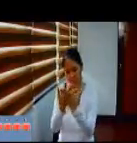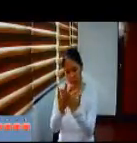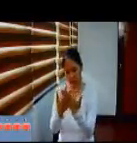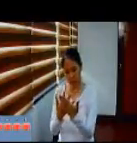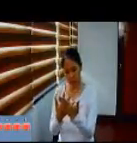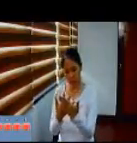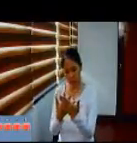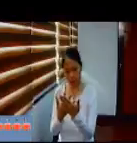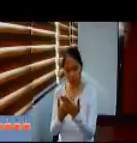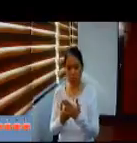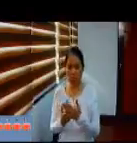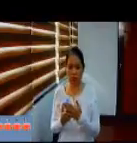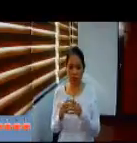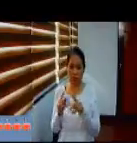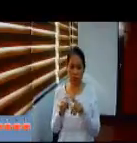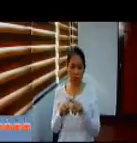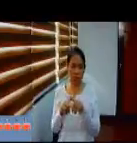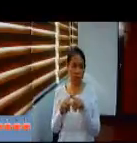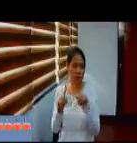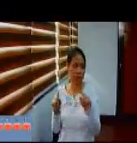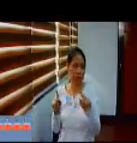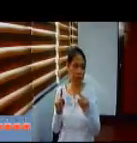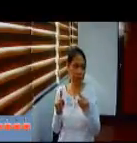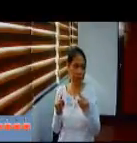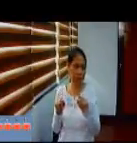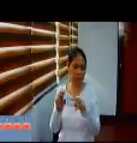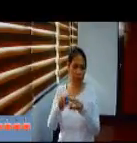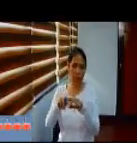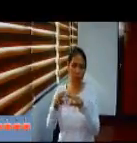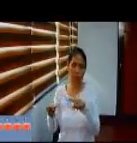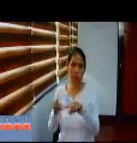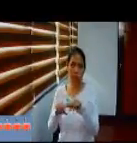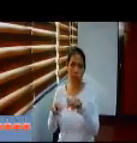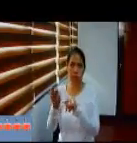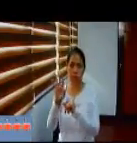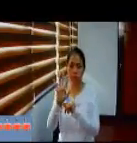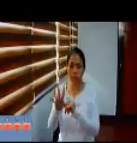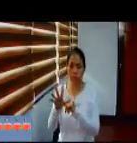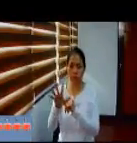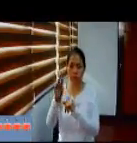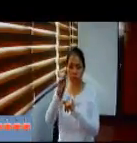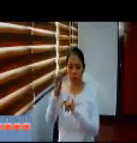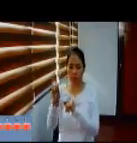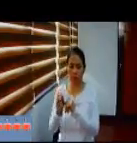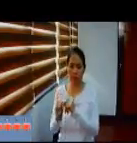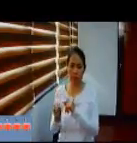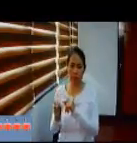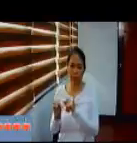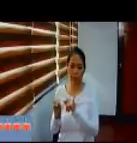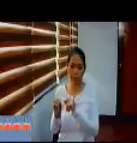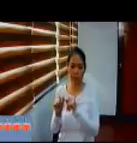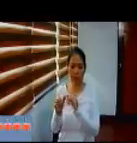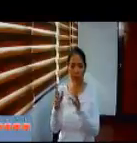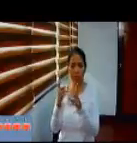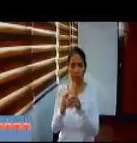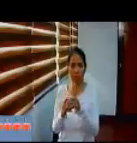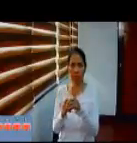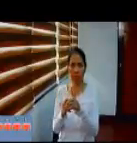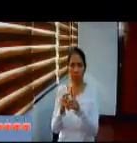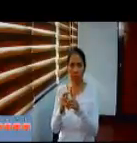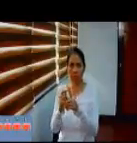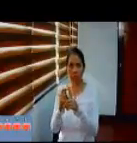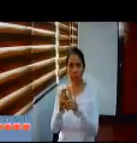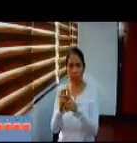But the feed intake would be reduced by 3 to 5% for every 1 degree centigrade above 30 degrees centigrade, Your Honors.